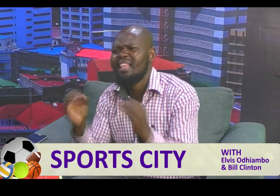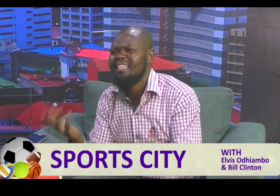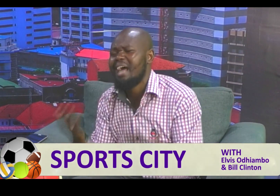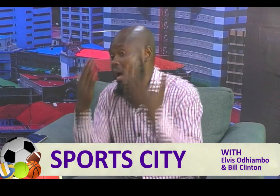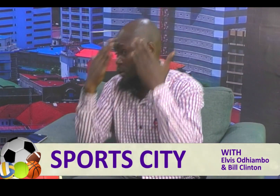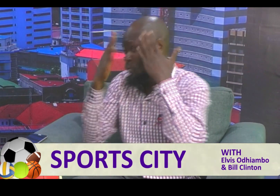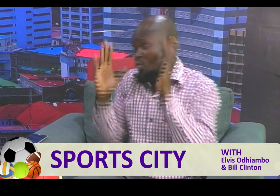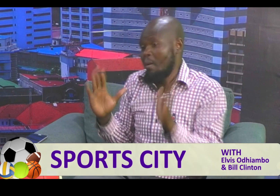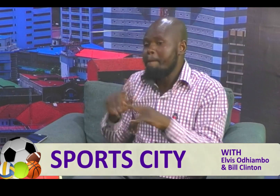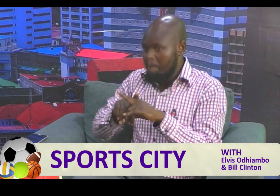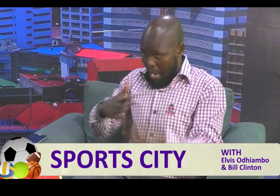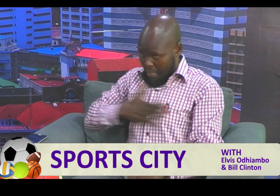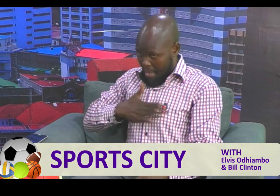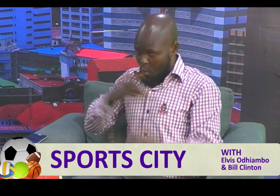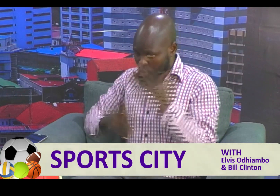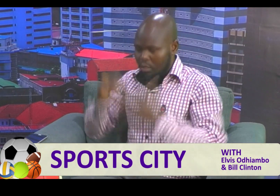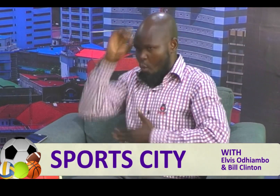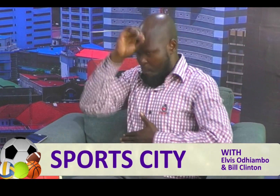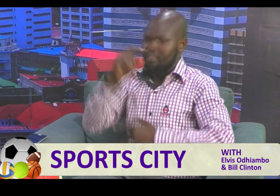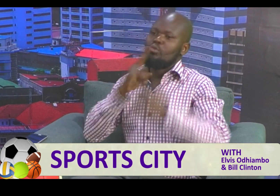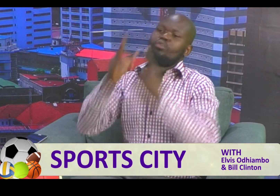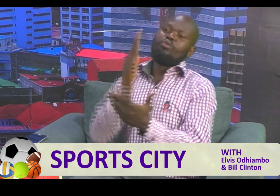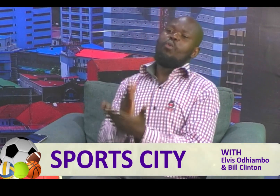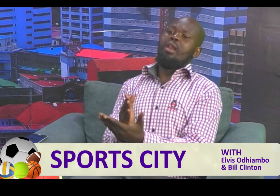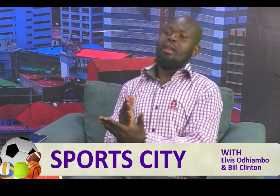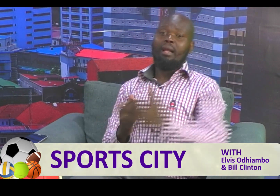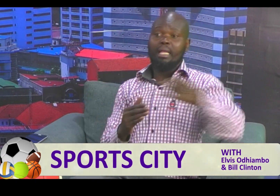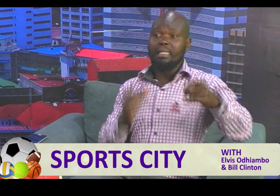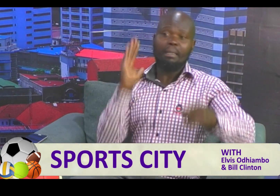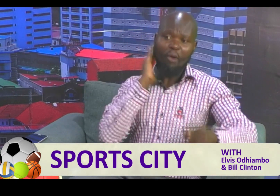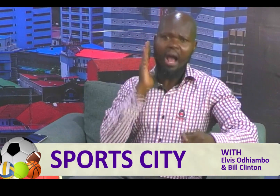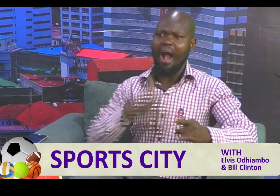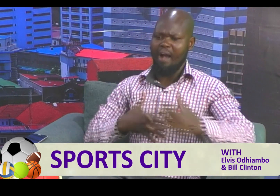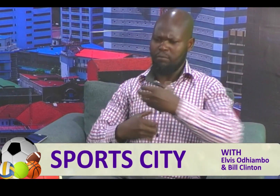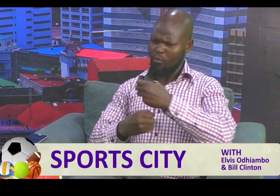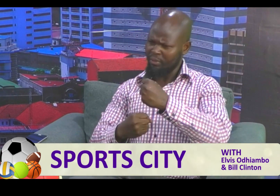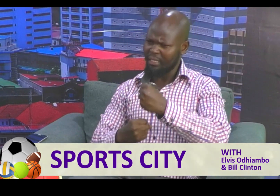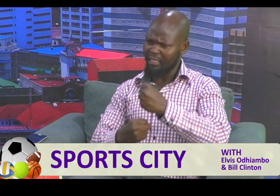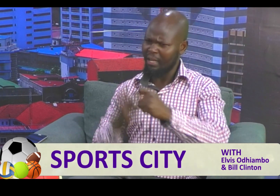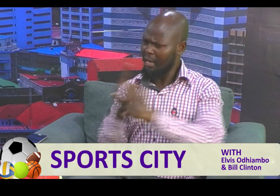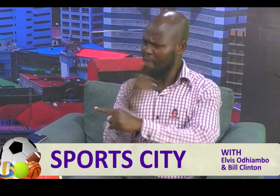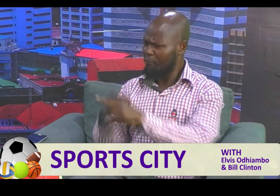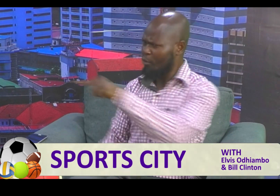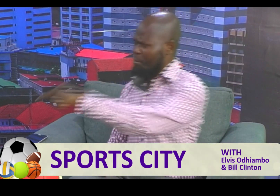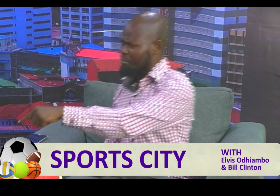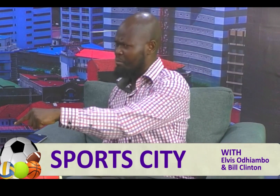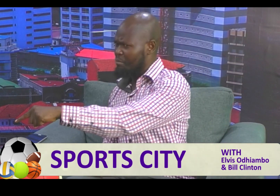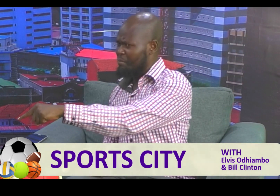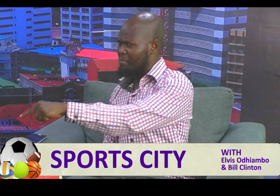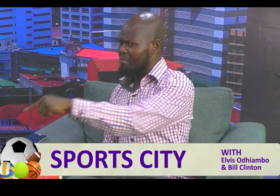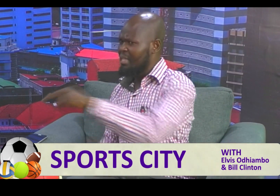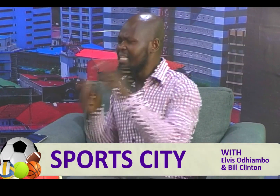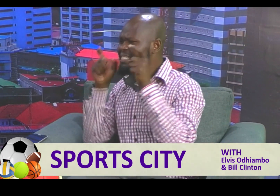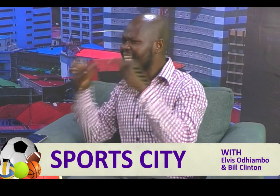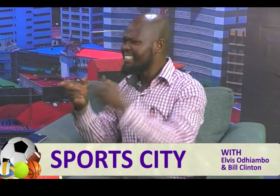So when they get new skills on how to move with the ball, then maybe I can be 100% sure they will change.